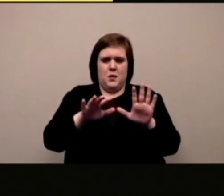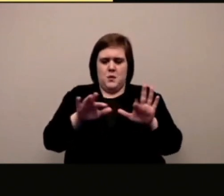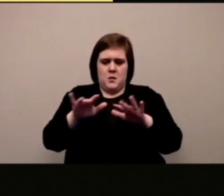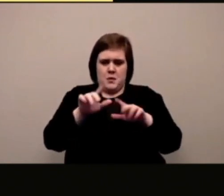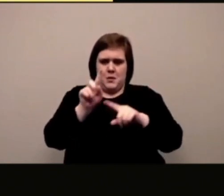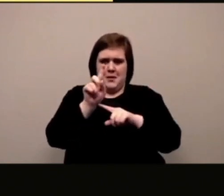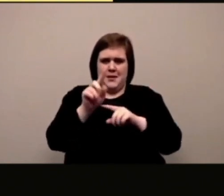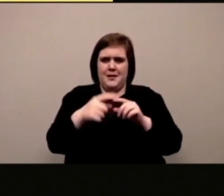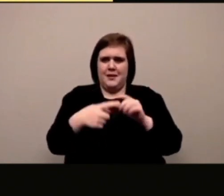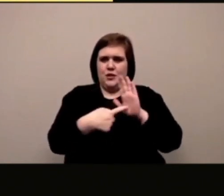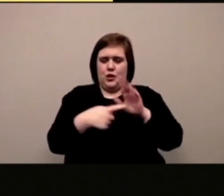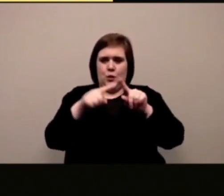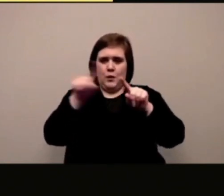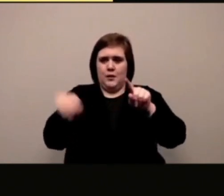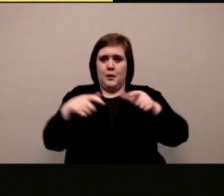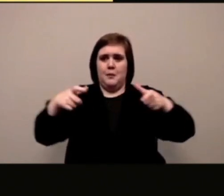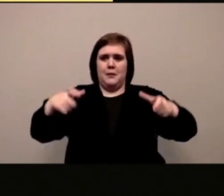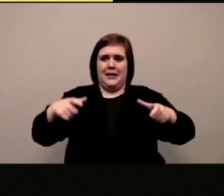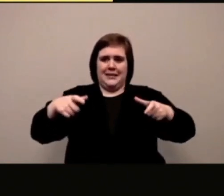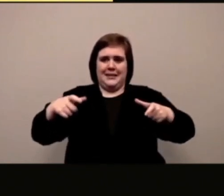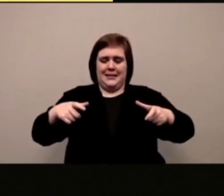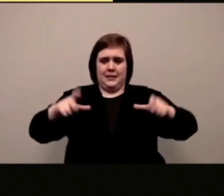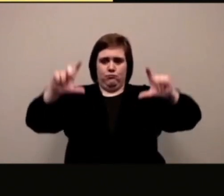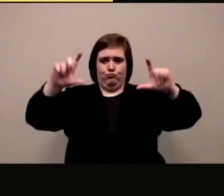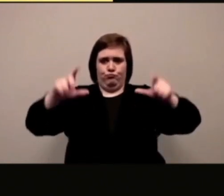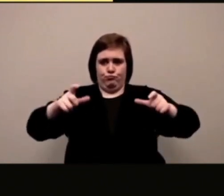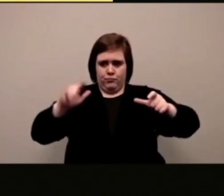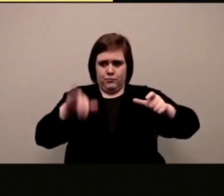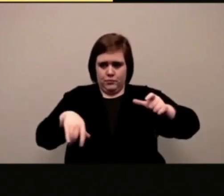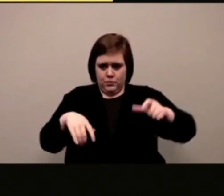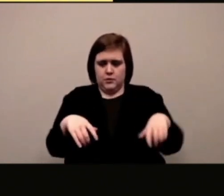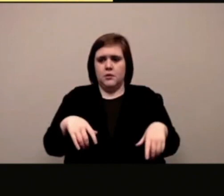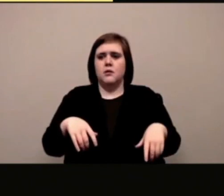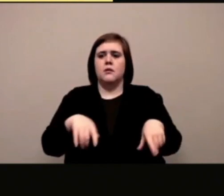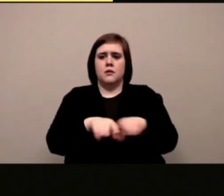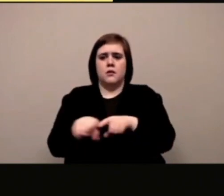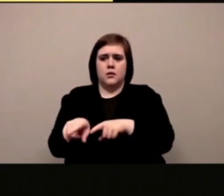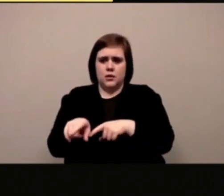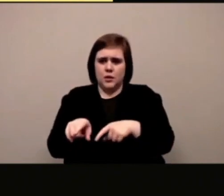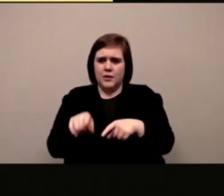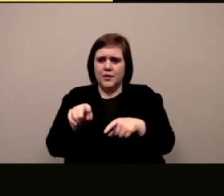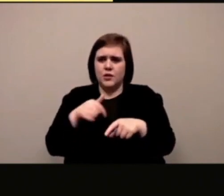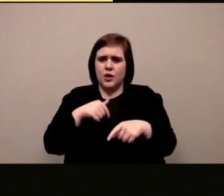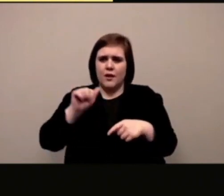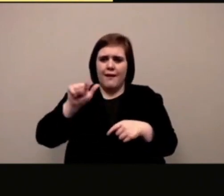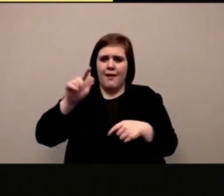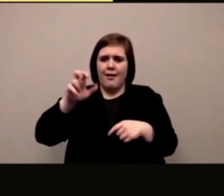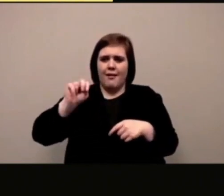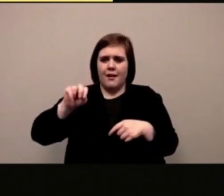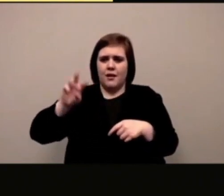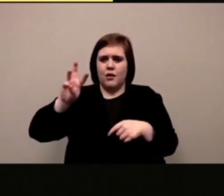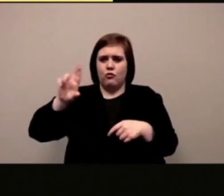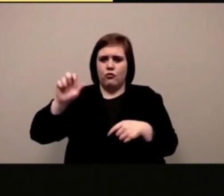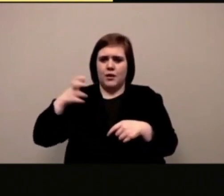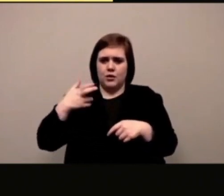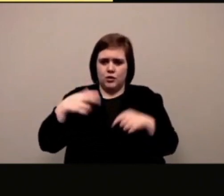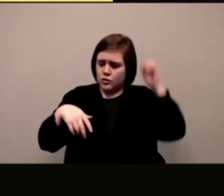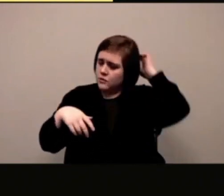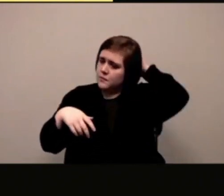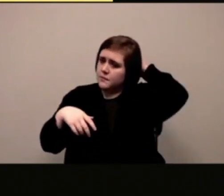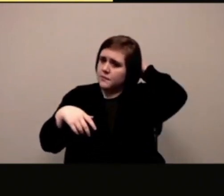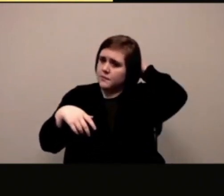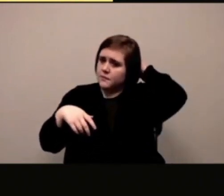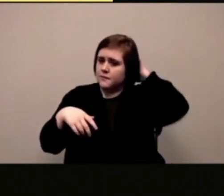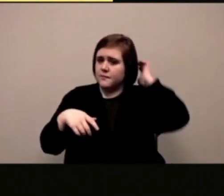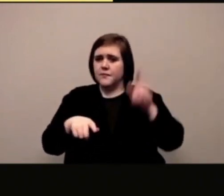the way, this plate and two, I think these are L wrenches, as well